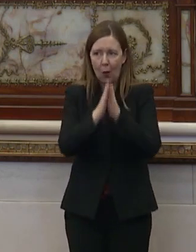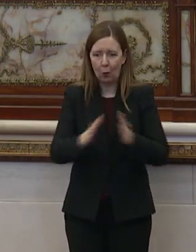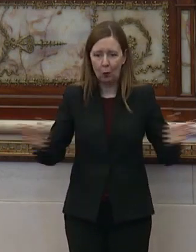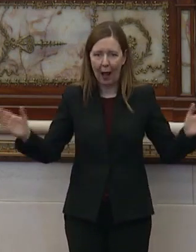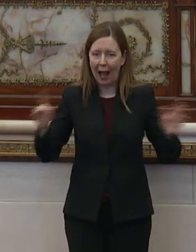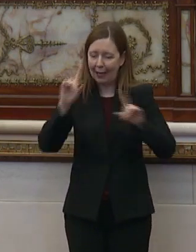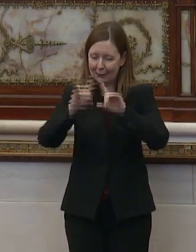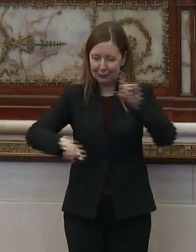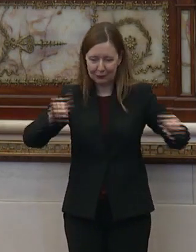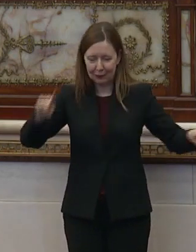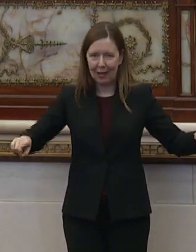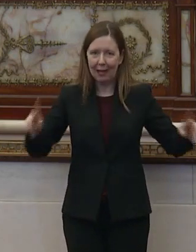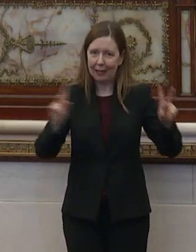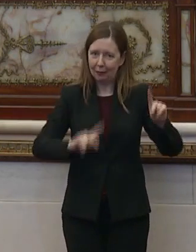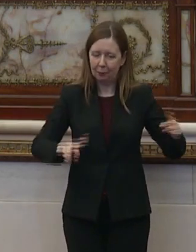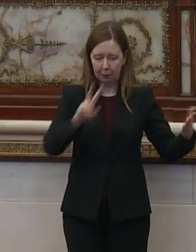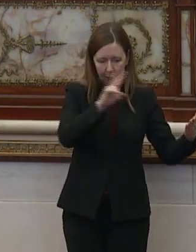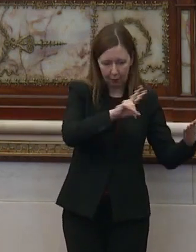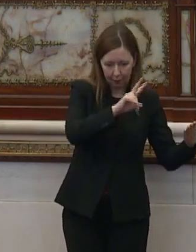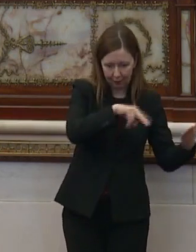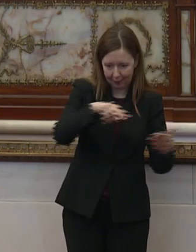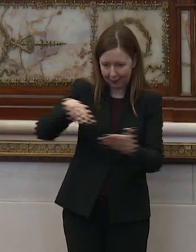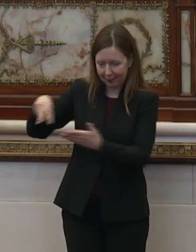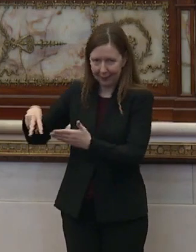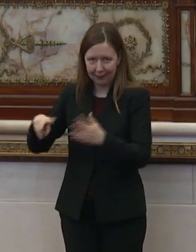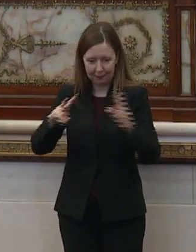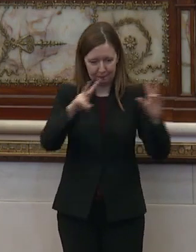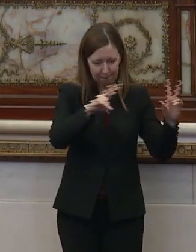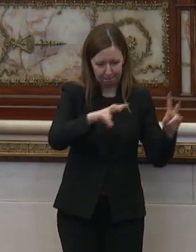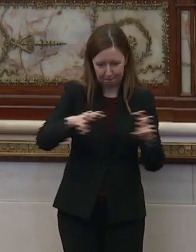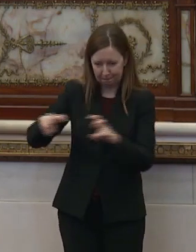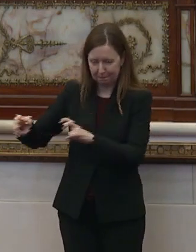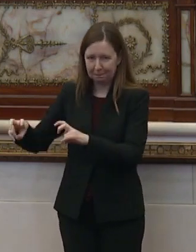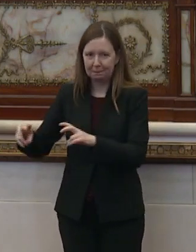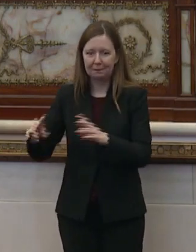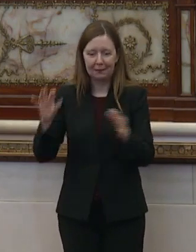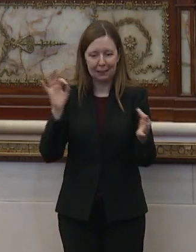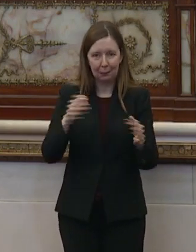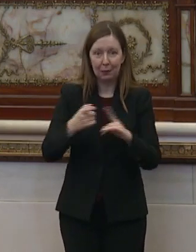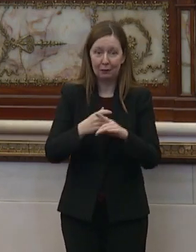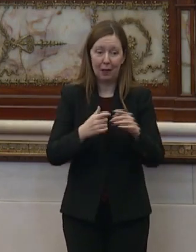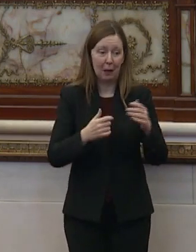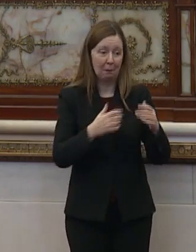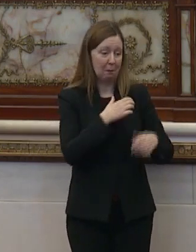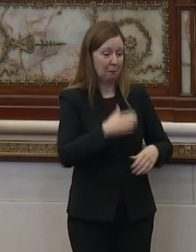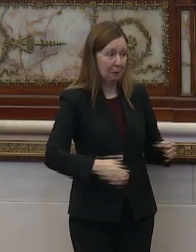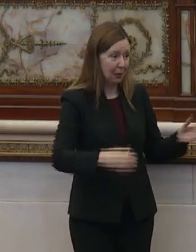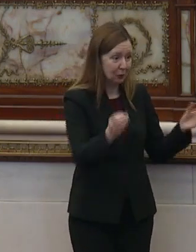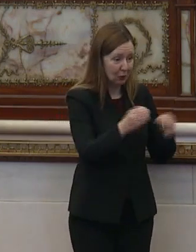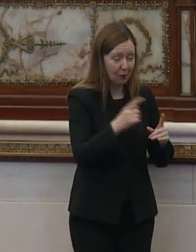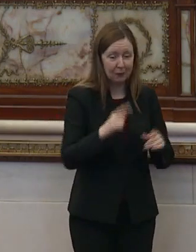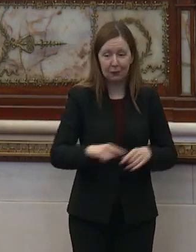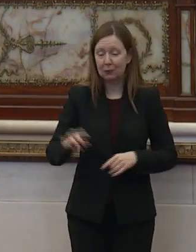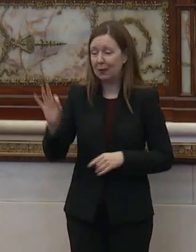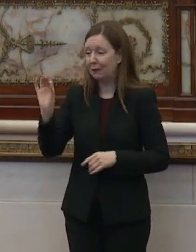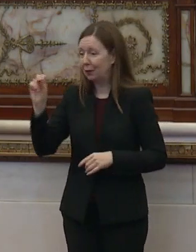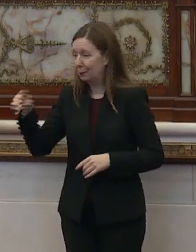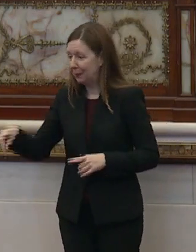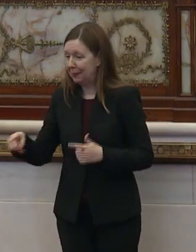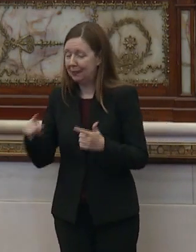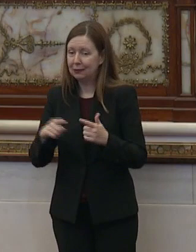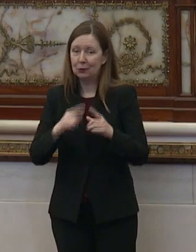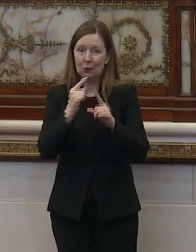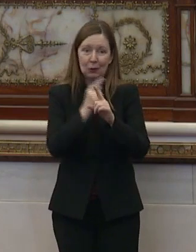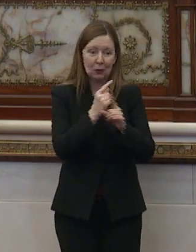of people look at it, give their input from the administration to the FOP, from the